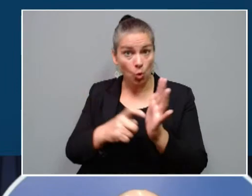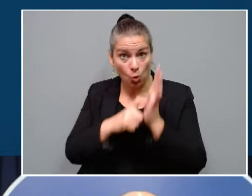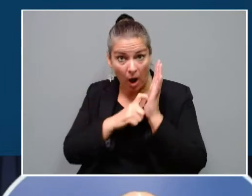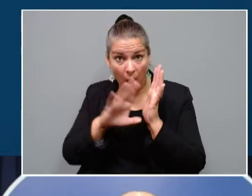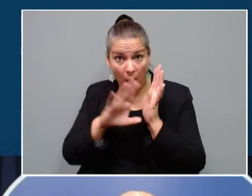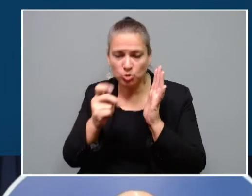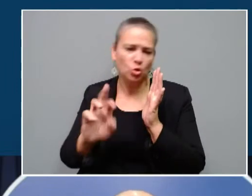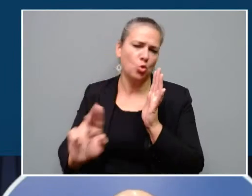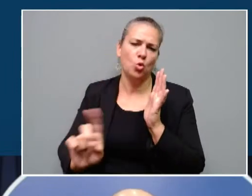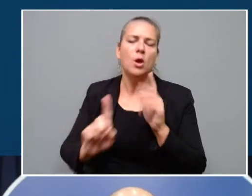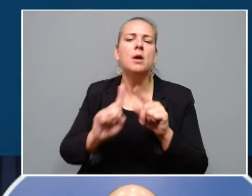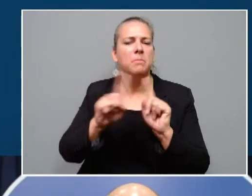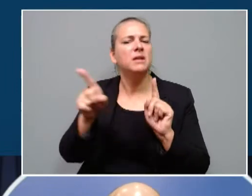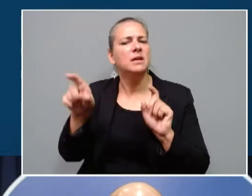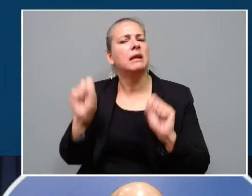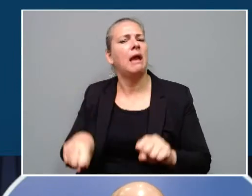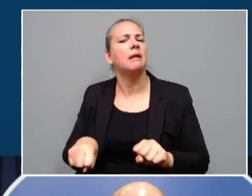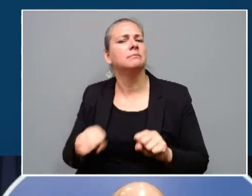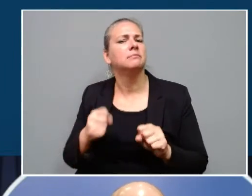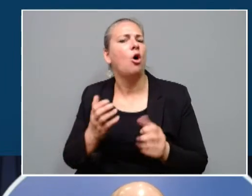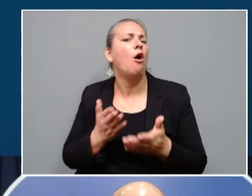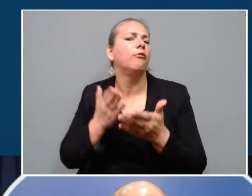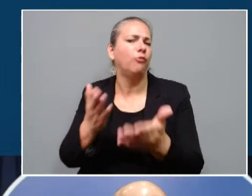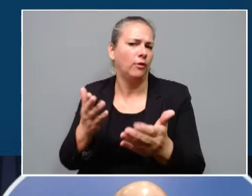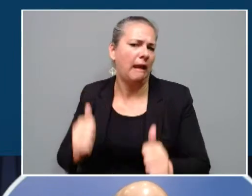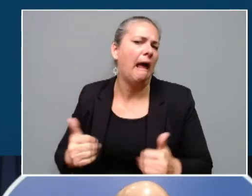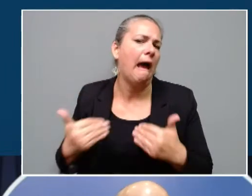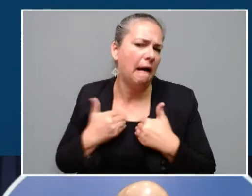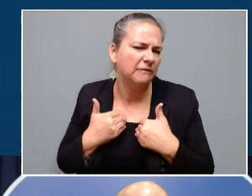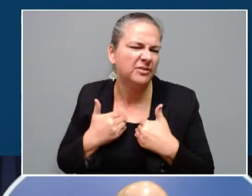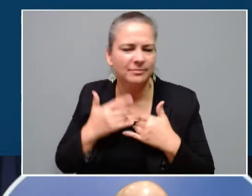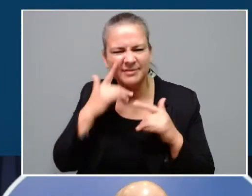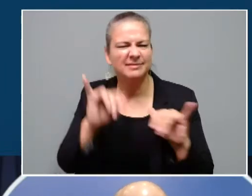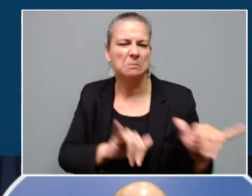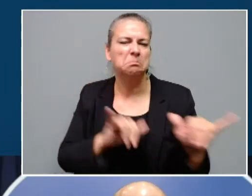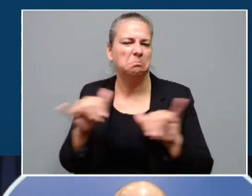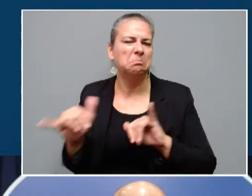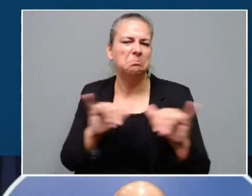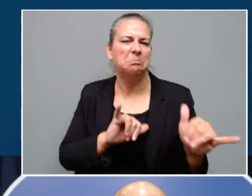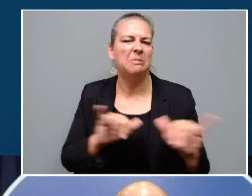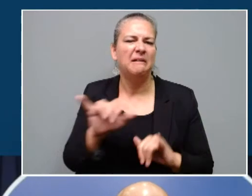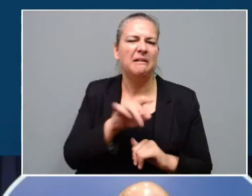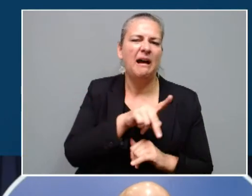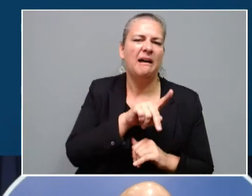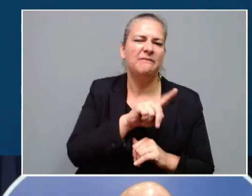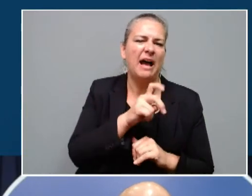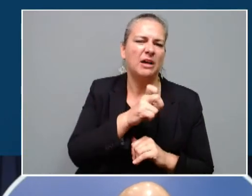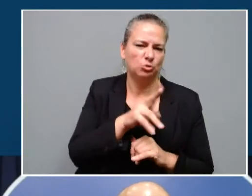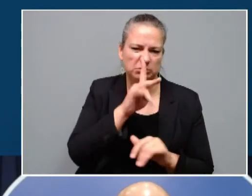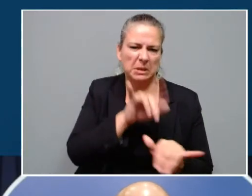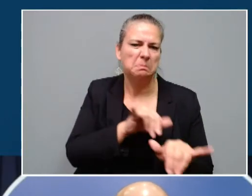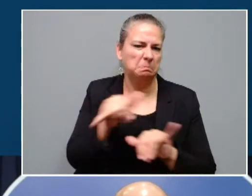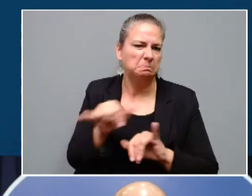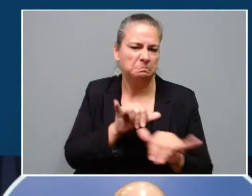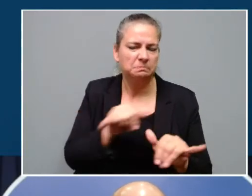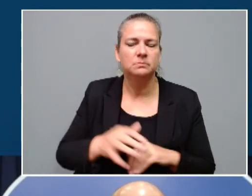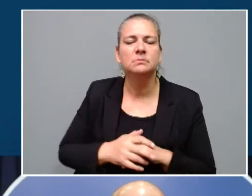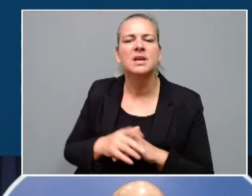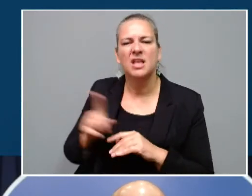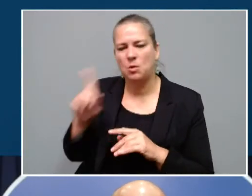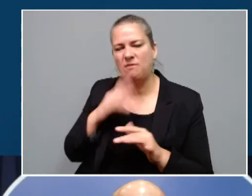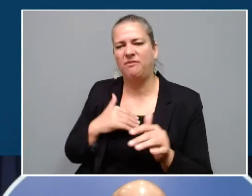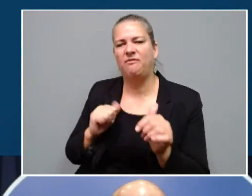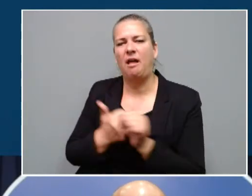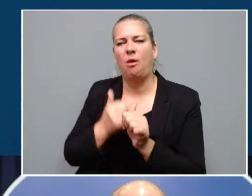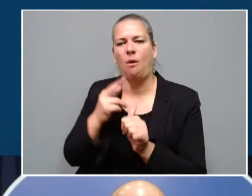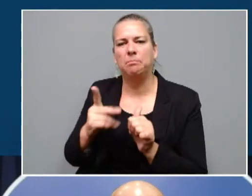offered to get it. And so that's pretty much identical to what was recommended for Pfizer. There will be a follow-up meeting in the next couple of days where